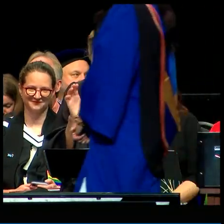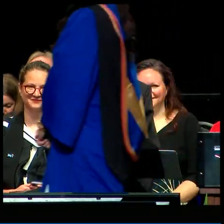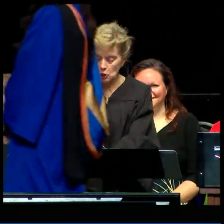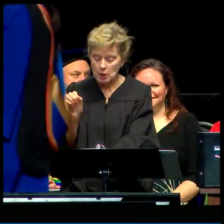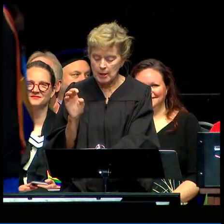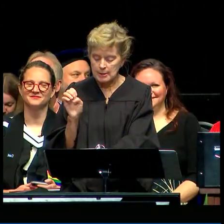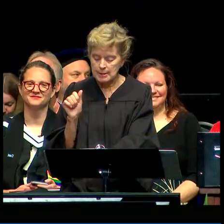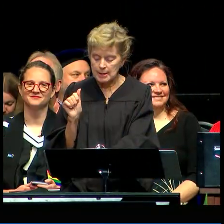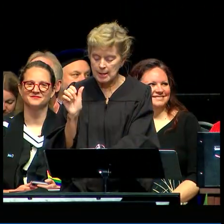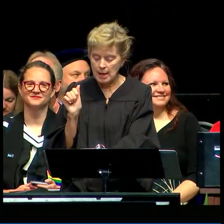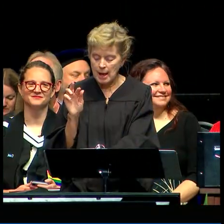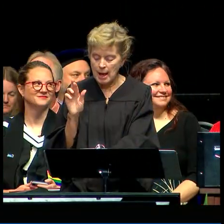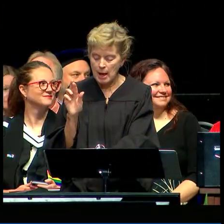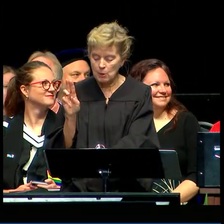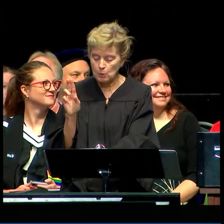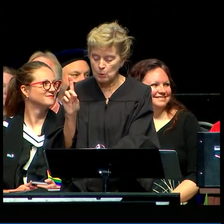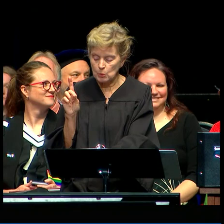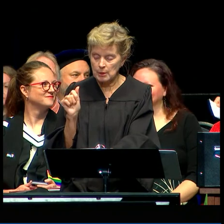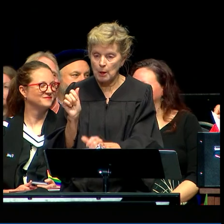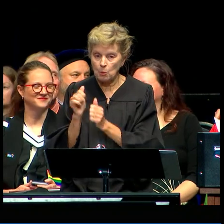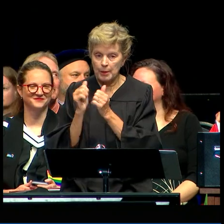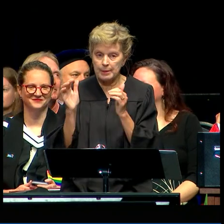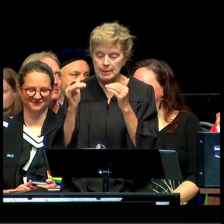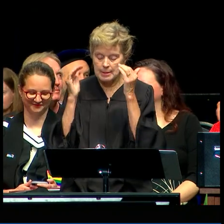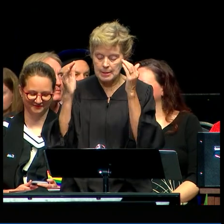Chelsea Aruda, with distinction.